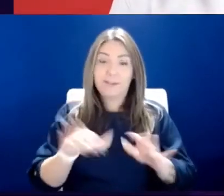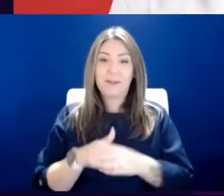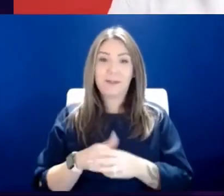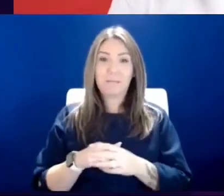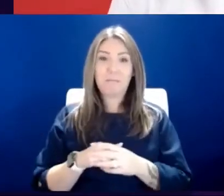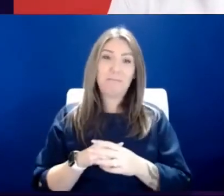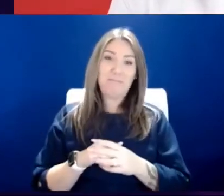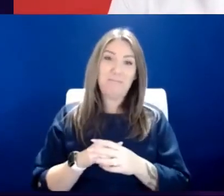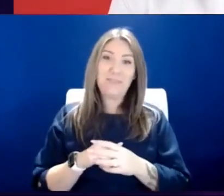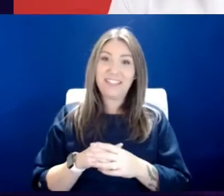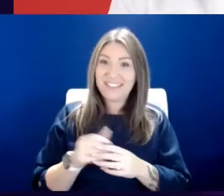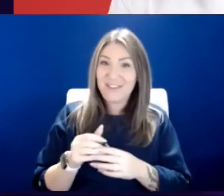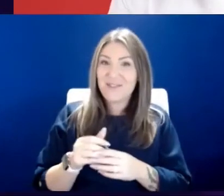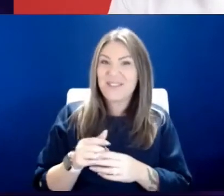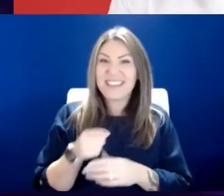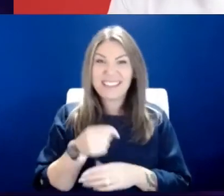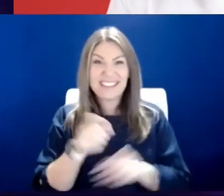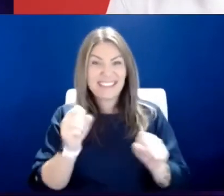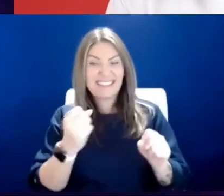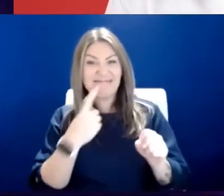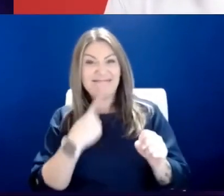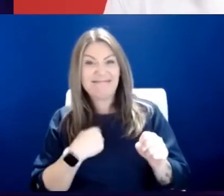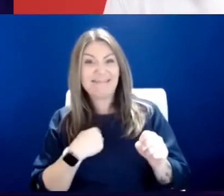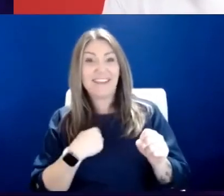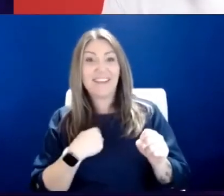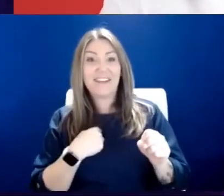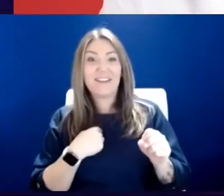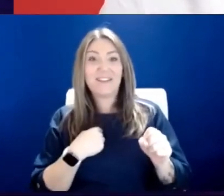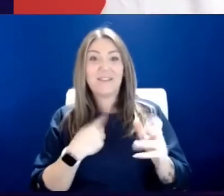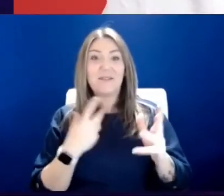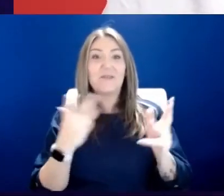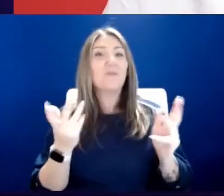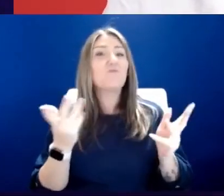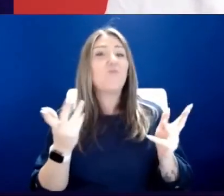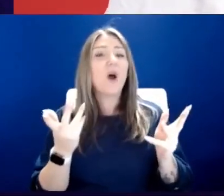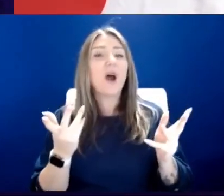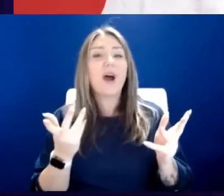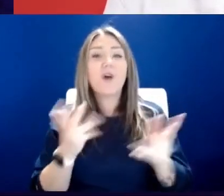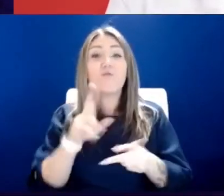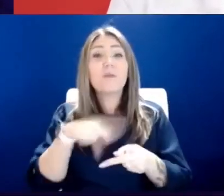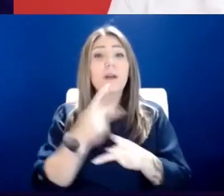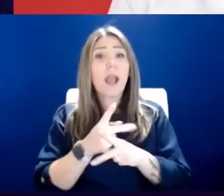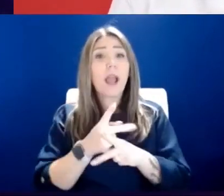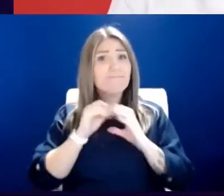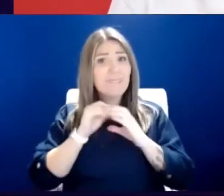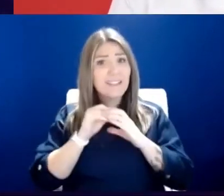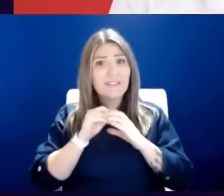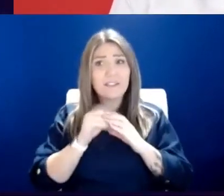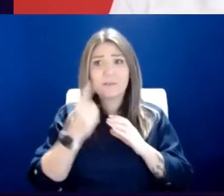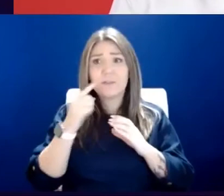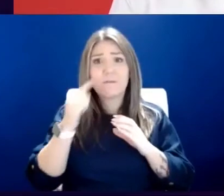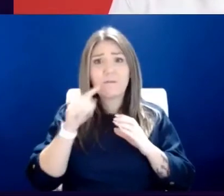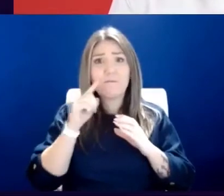Gary can tell us more about what his RV trip, what kind of investment he has made to get to that RV